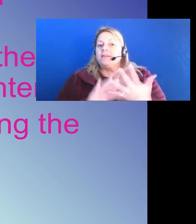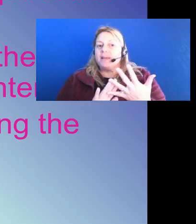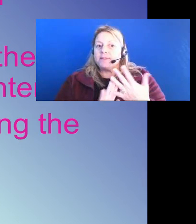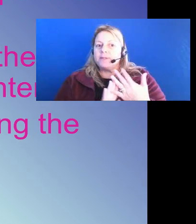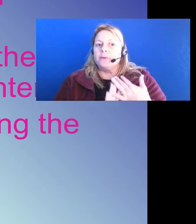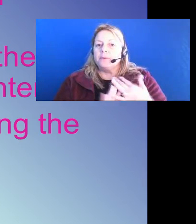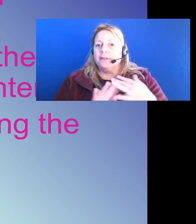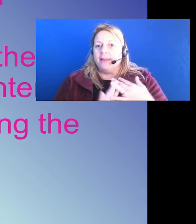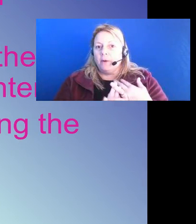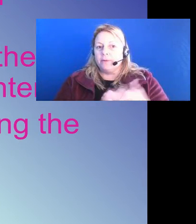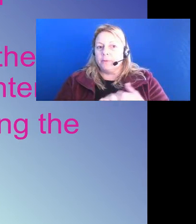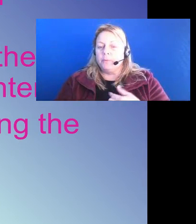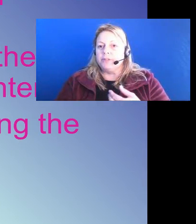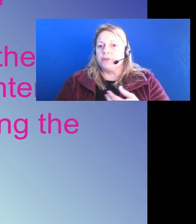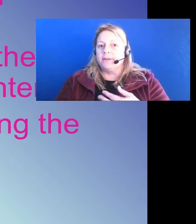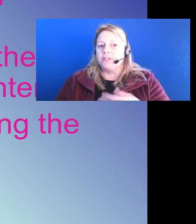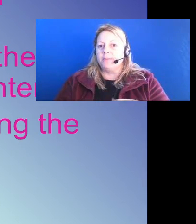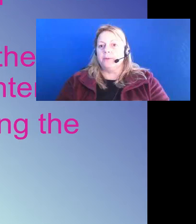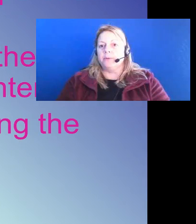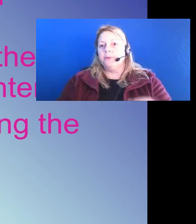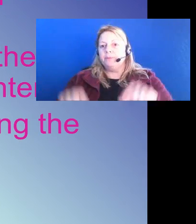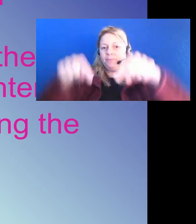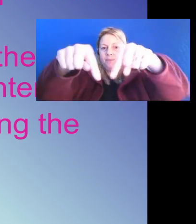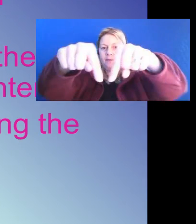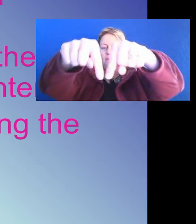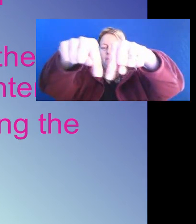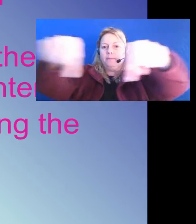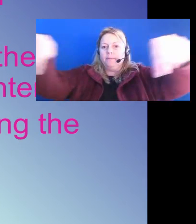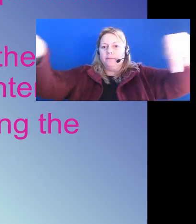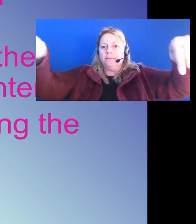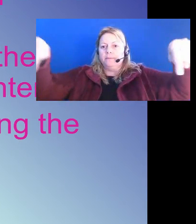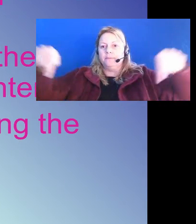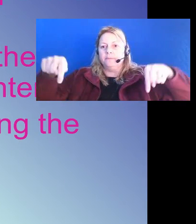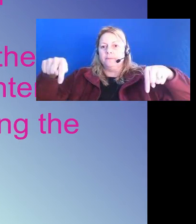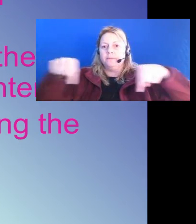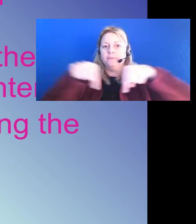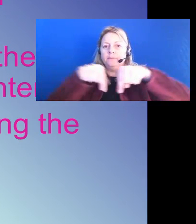There's 5 steps to the layout of a room. You draw the shape of the room.